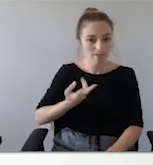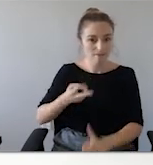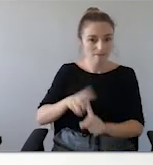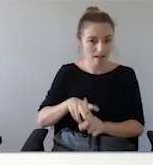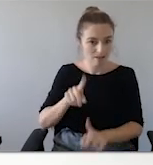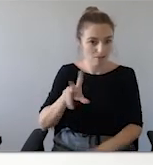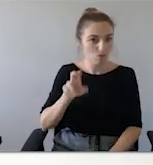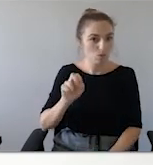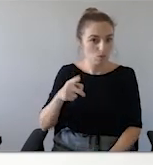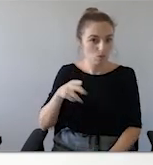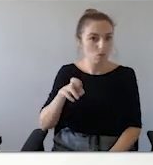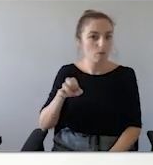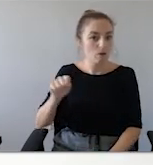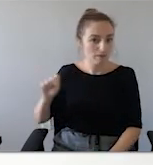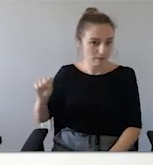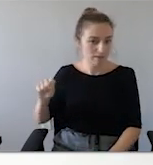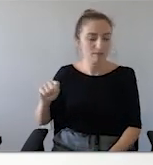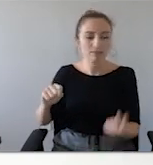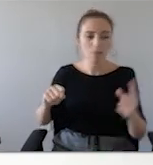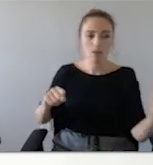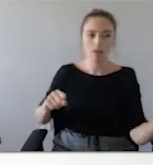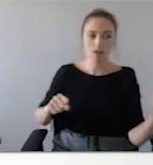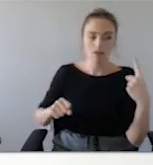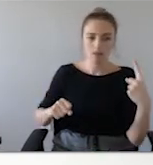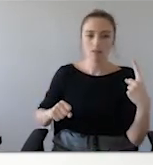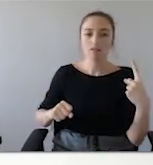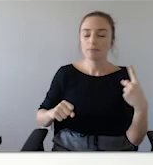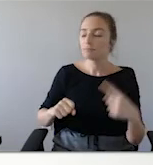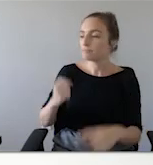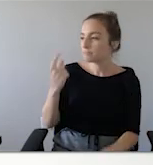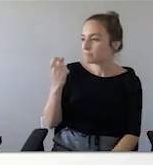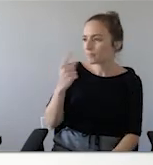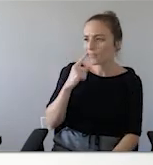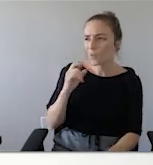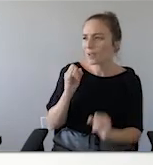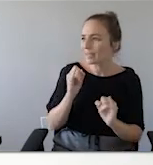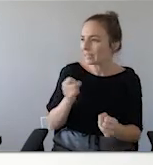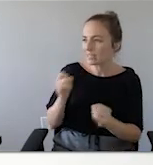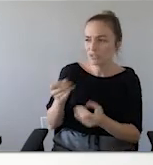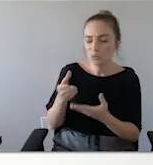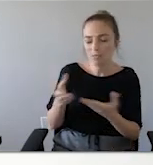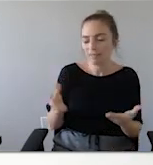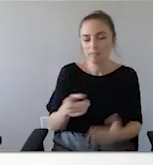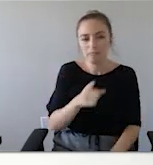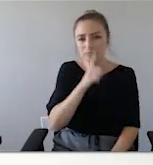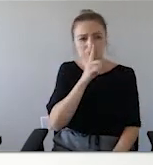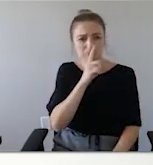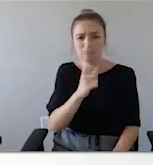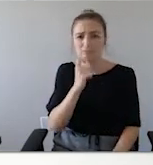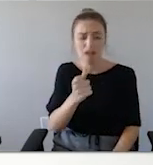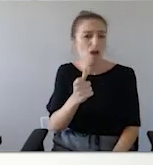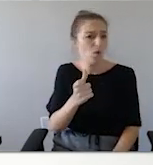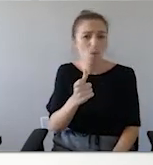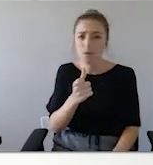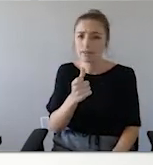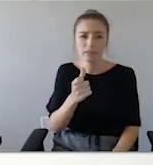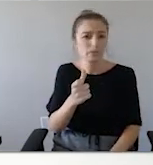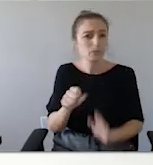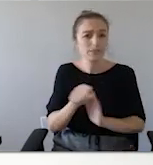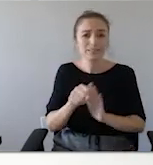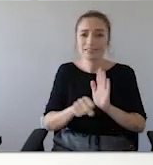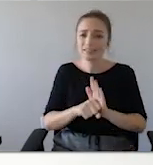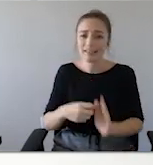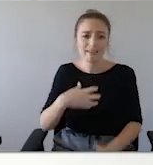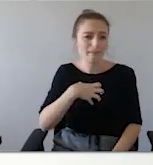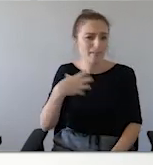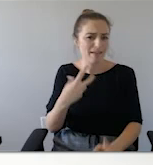Yeah, I don't, for like individual things, I'm not going to file a state complaint. Now, state complaint, if it's something that is happening,